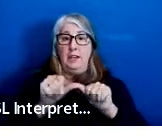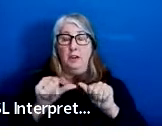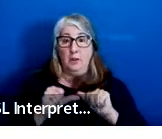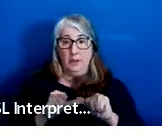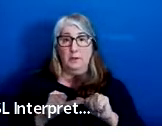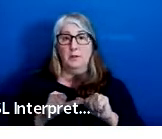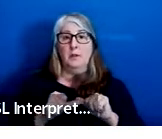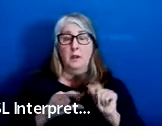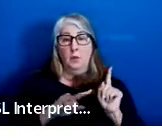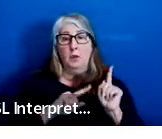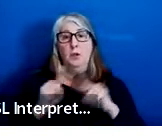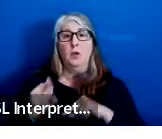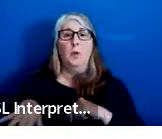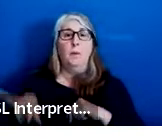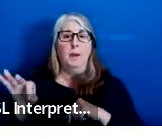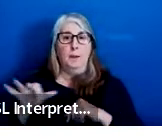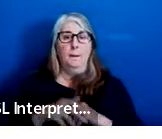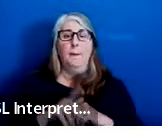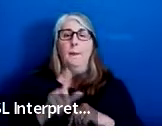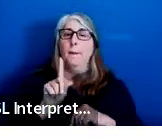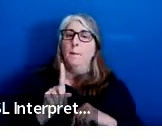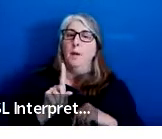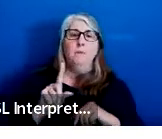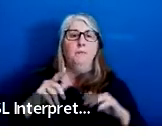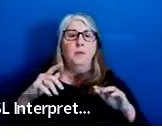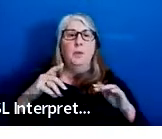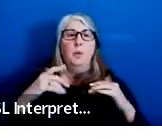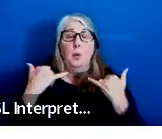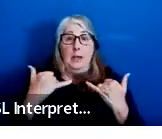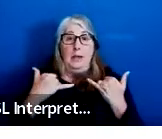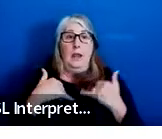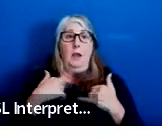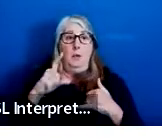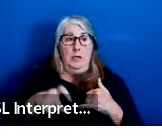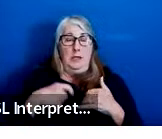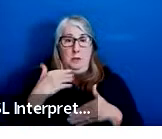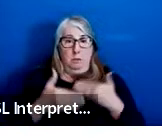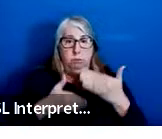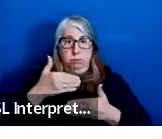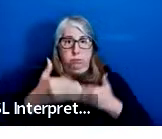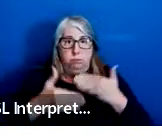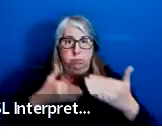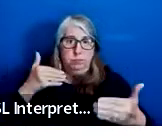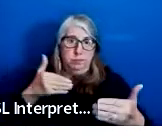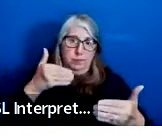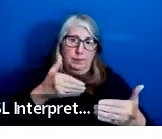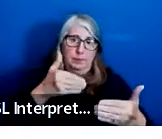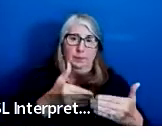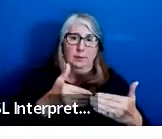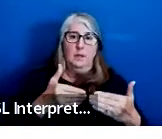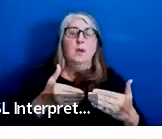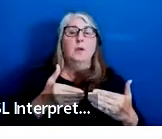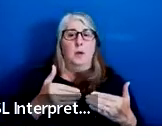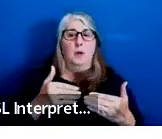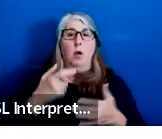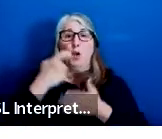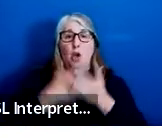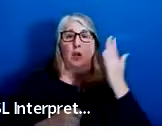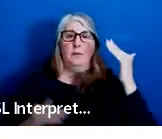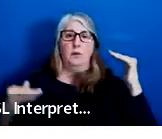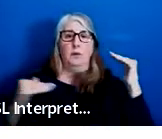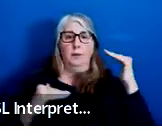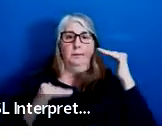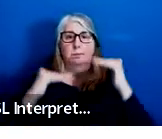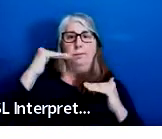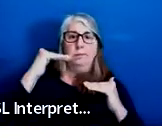can pick it up. But we need to get to a point where we are offsetting our costs. So there